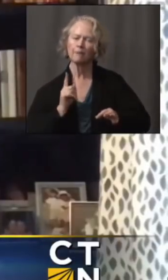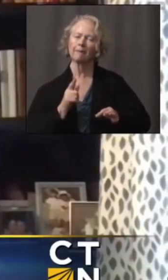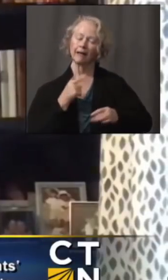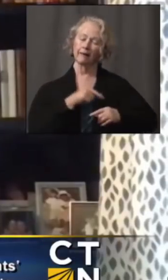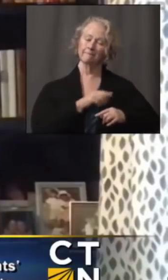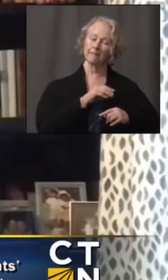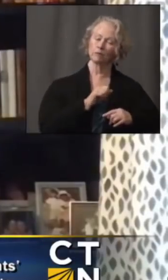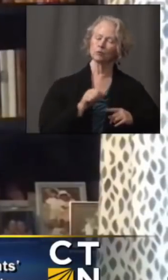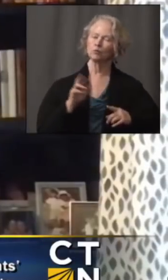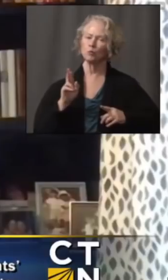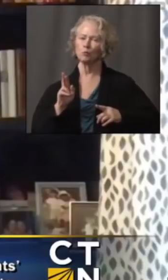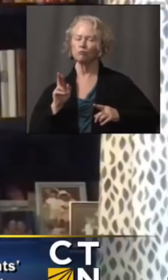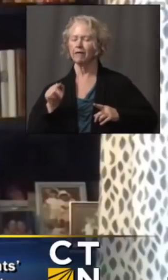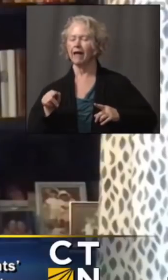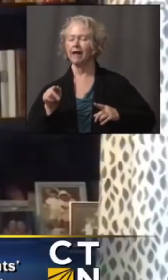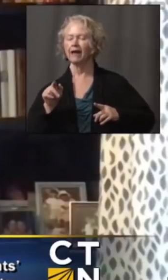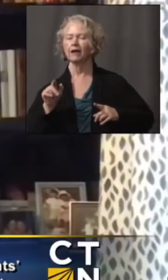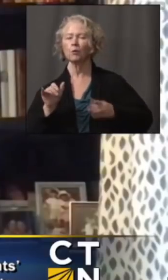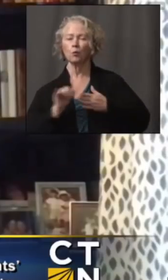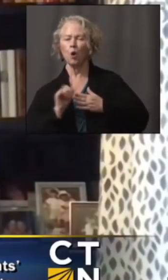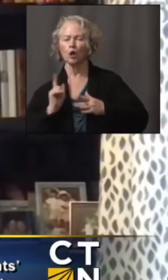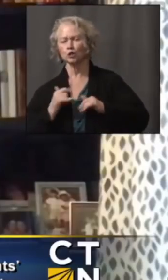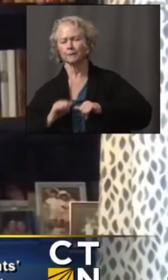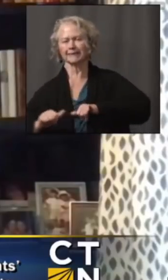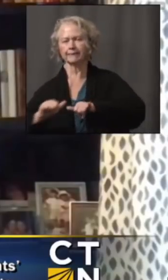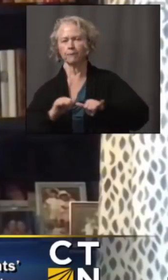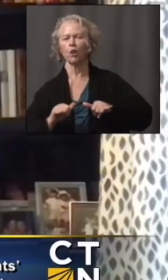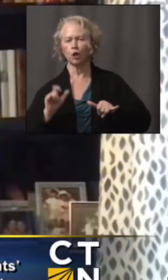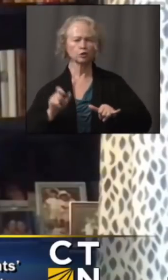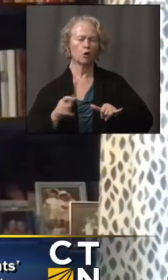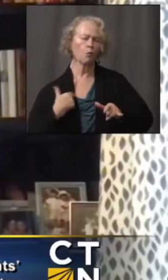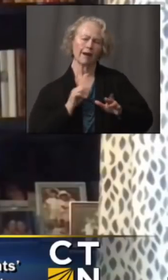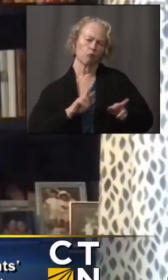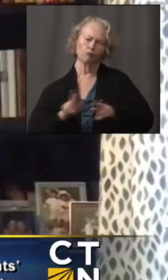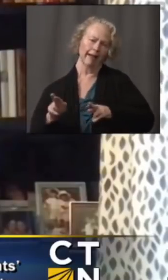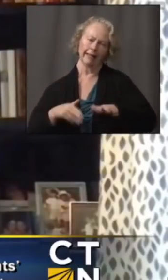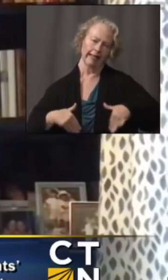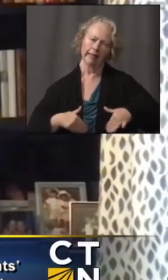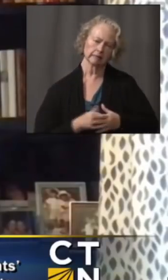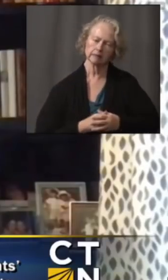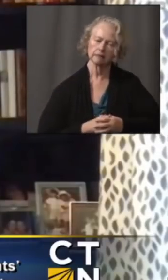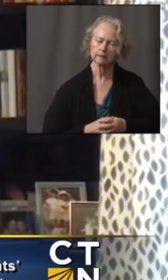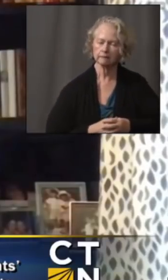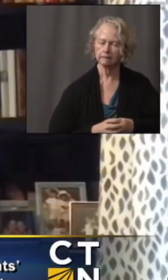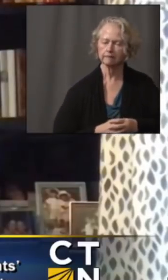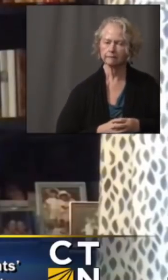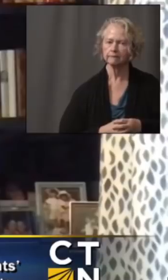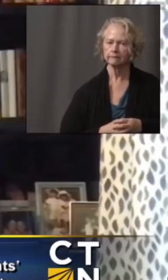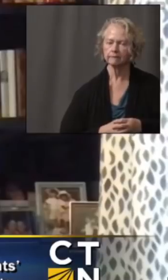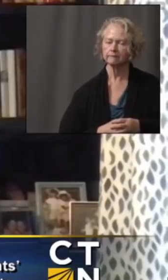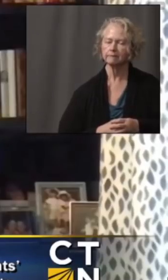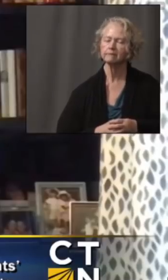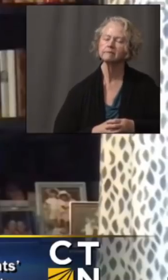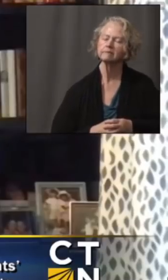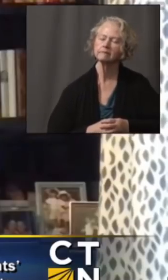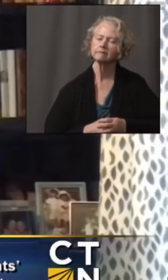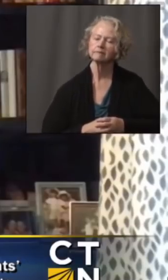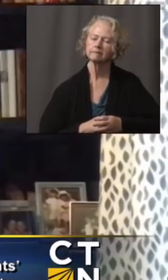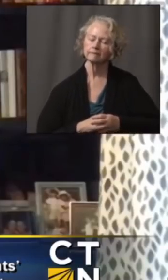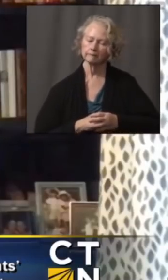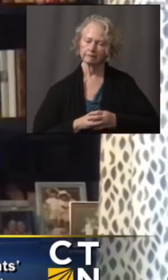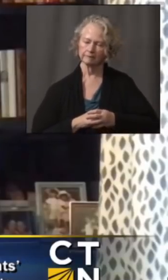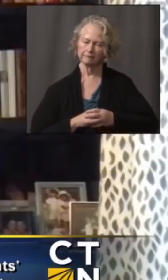York. But we're not there yet.